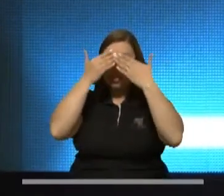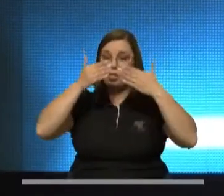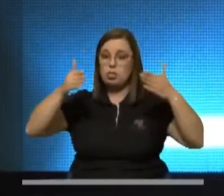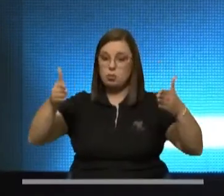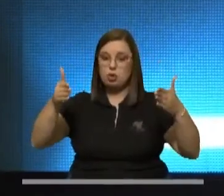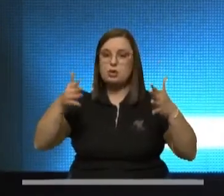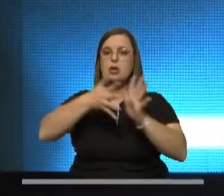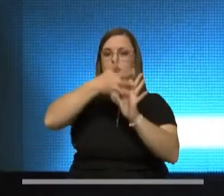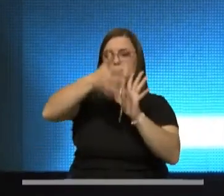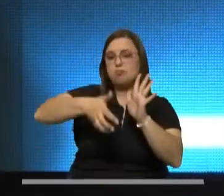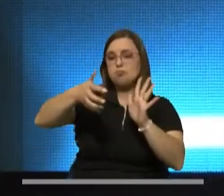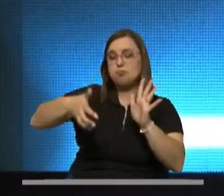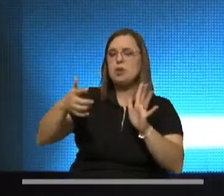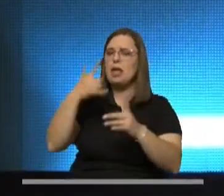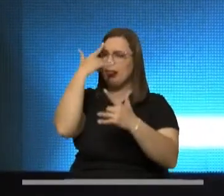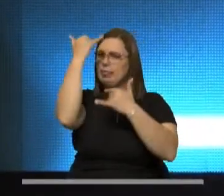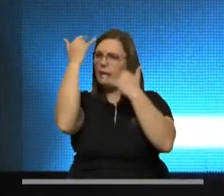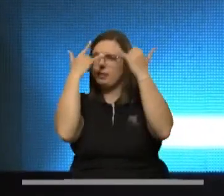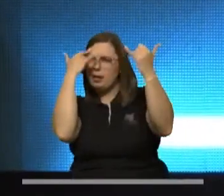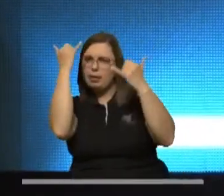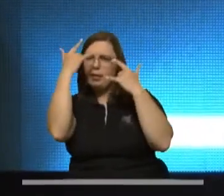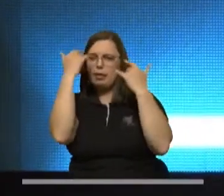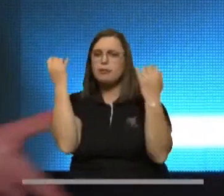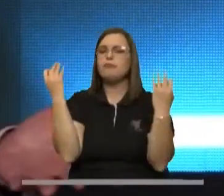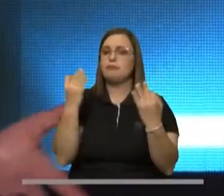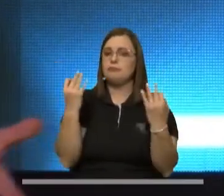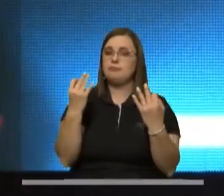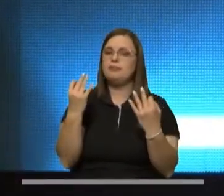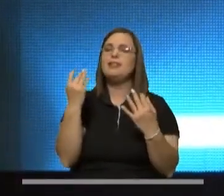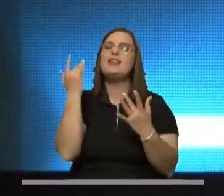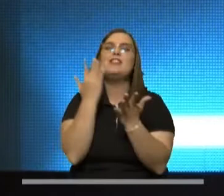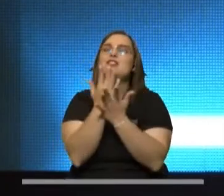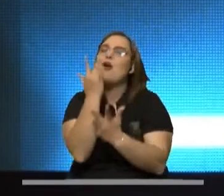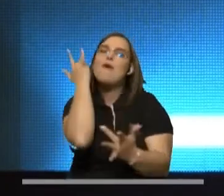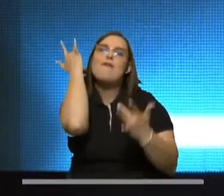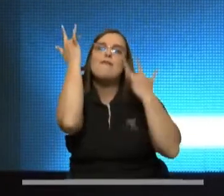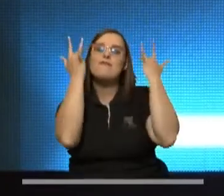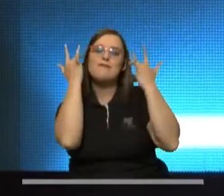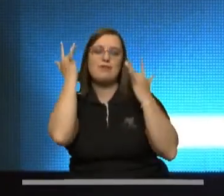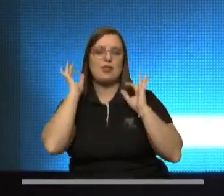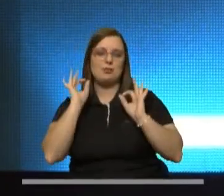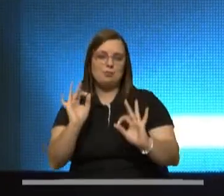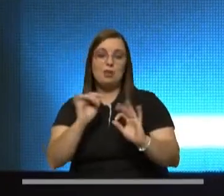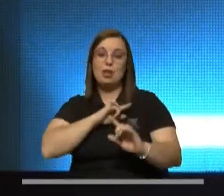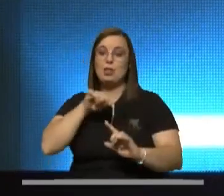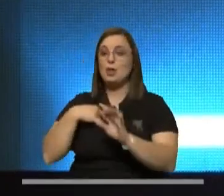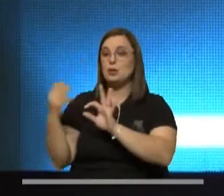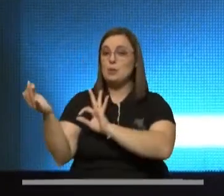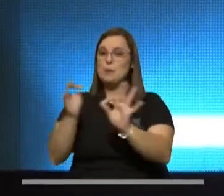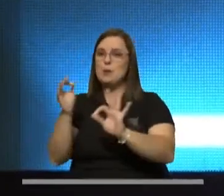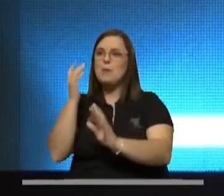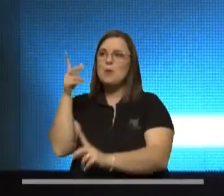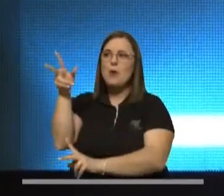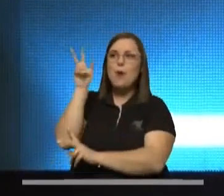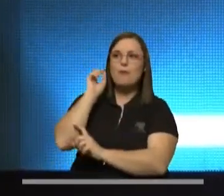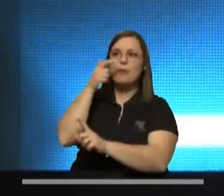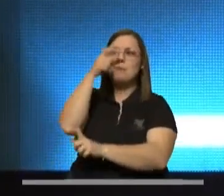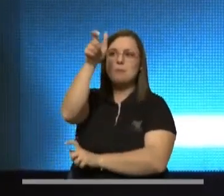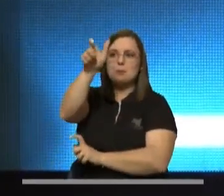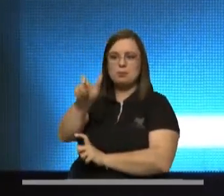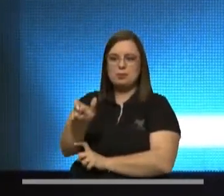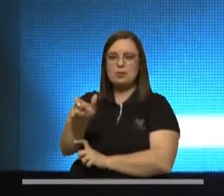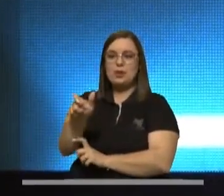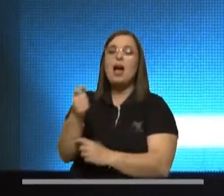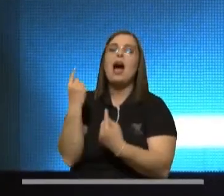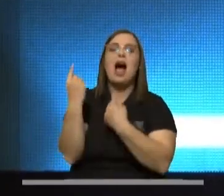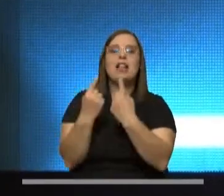Indignation, and more recently, a theory of complex democracy with ideas that only a philosopher can have. And so we're going to listen